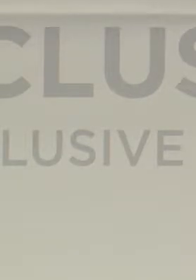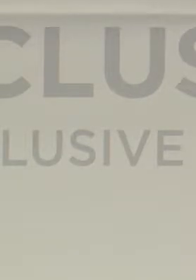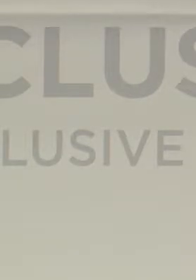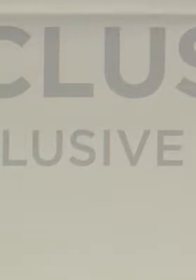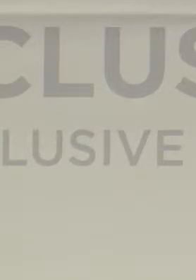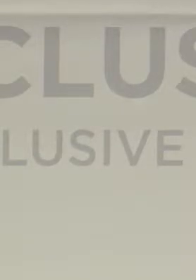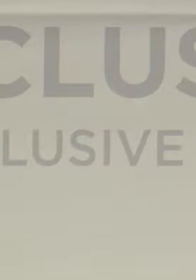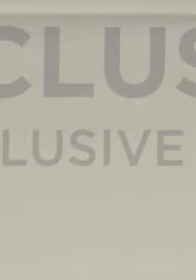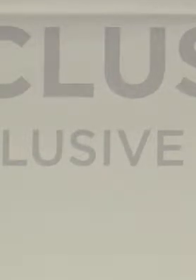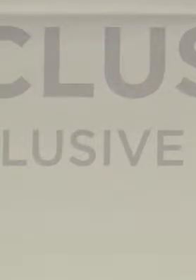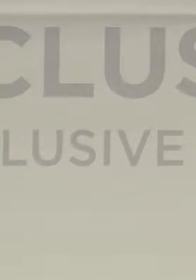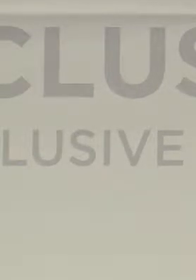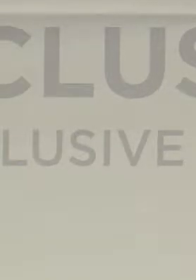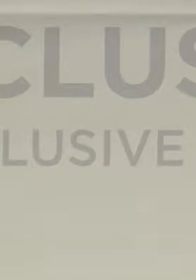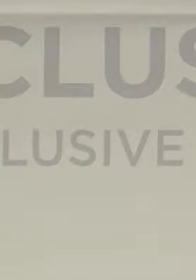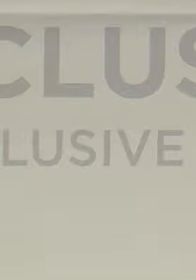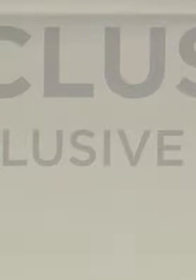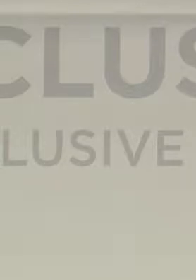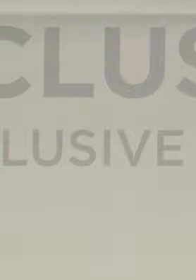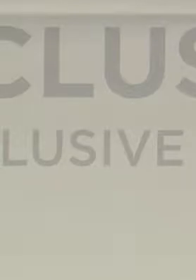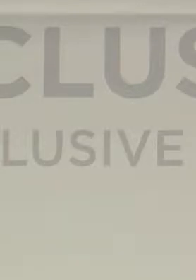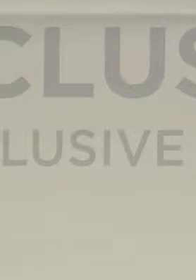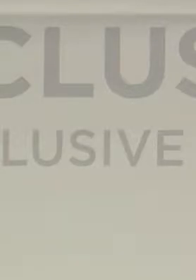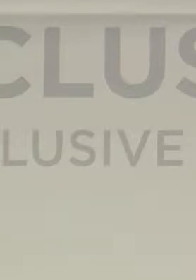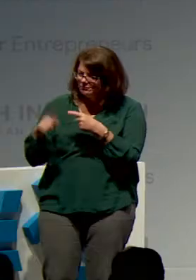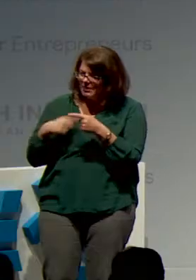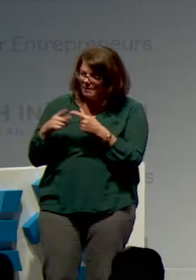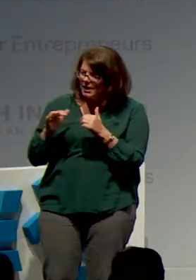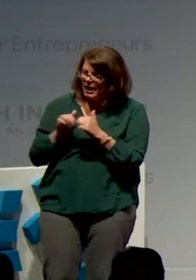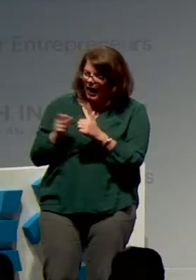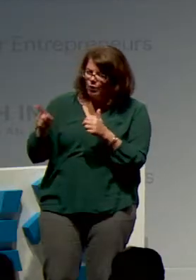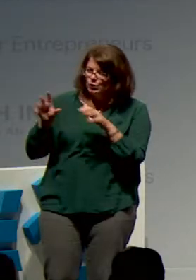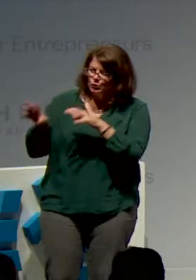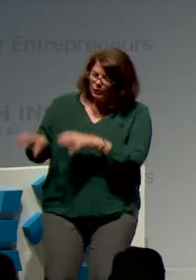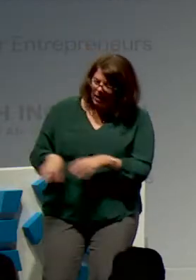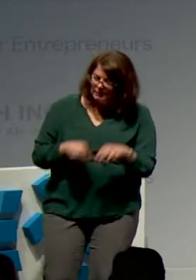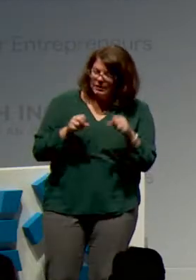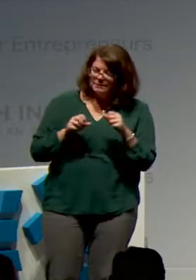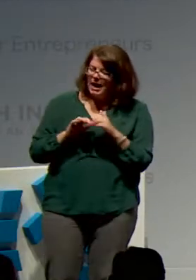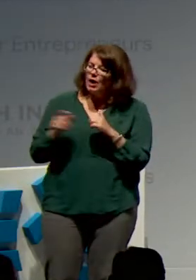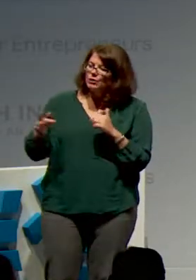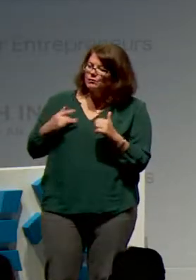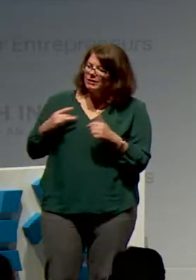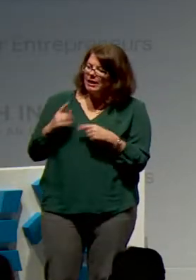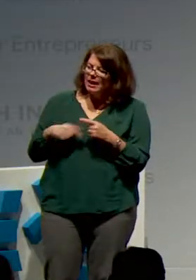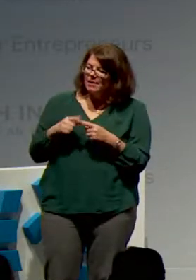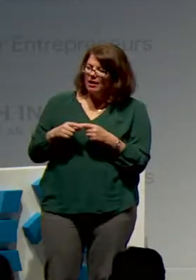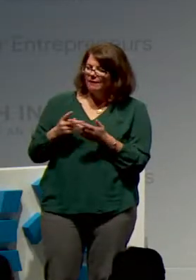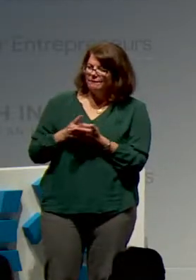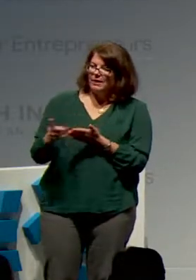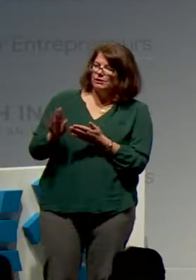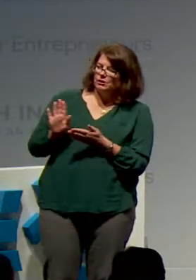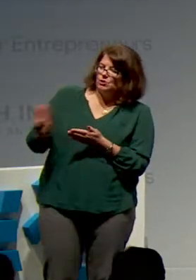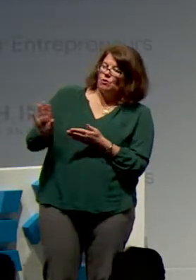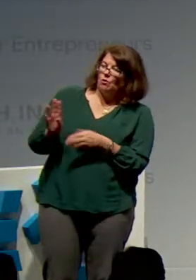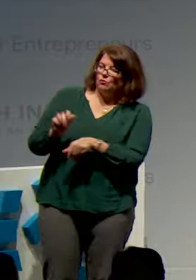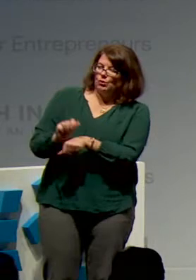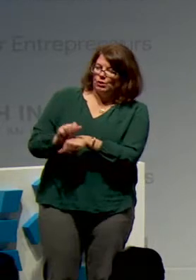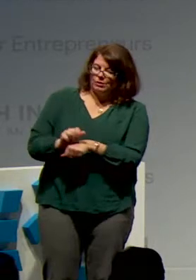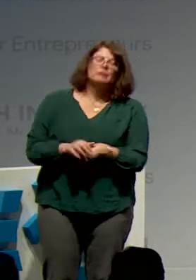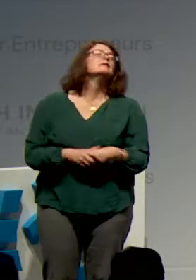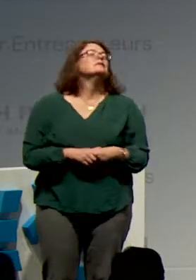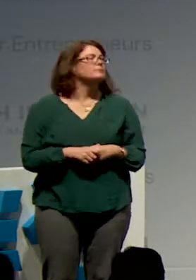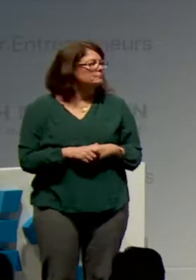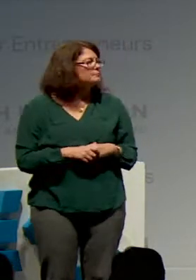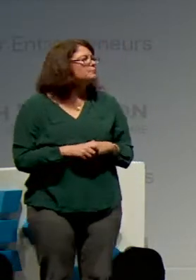to me about this a little bit, and how do you think about failure in your own work at X? Yeah.